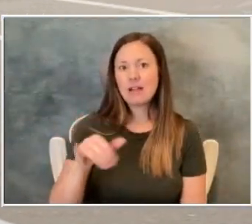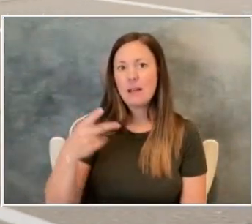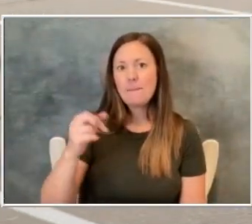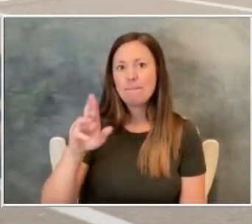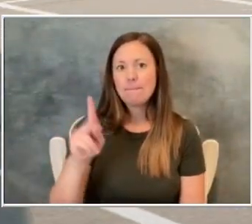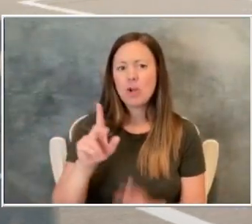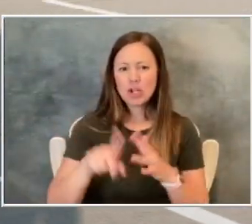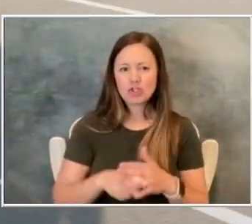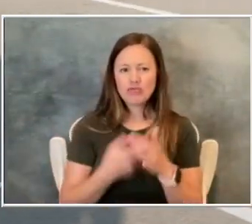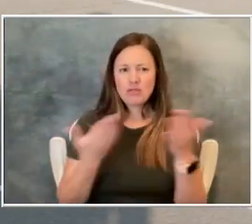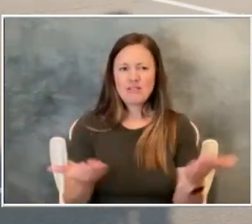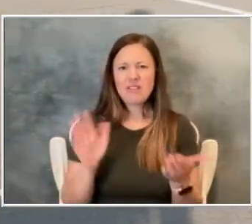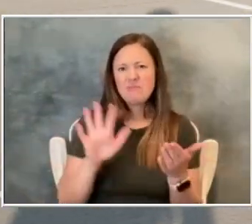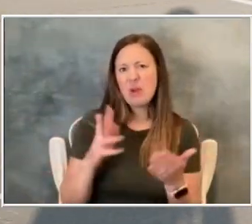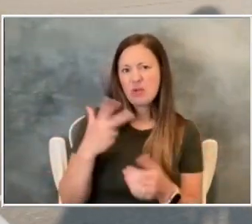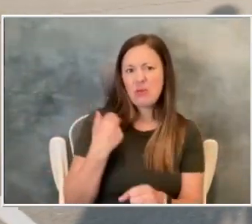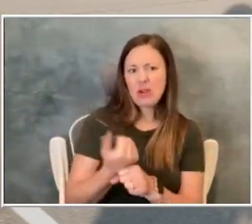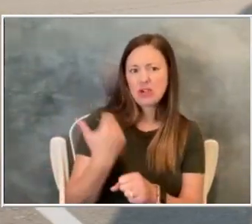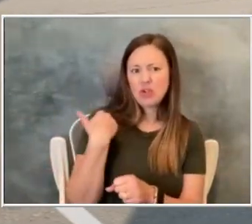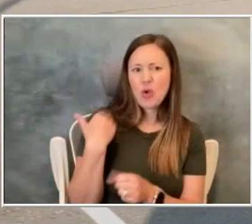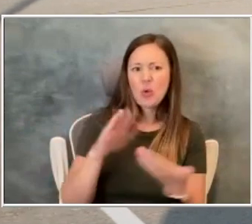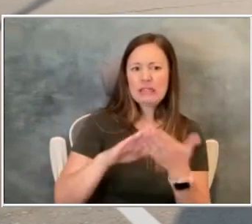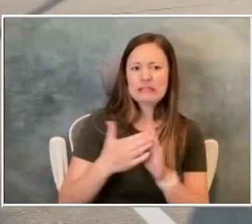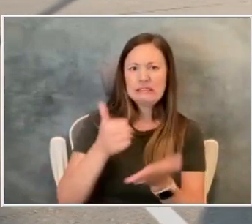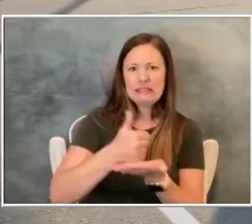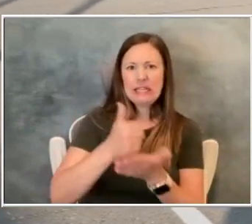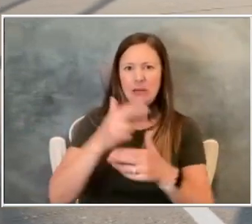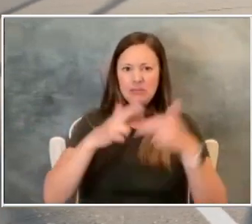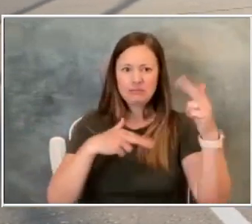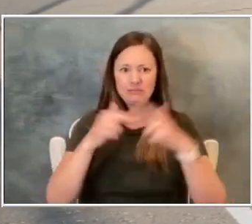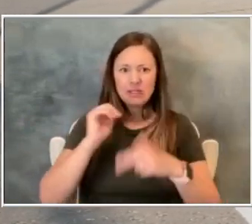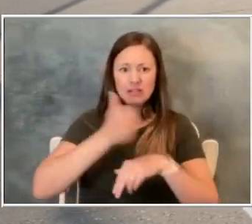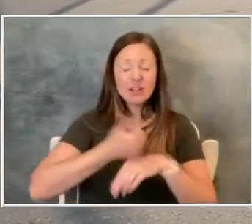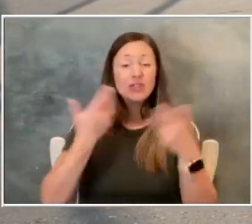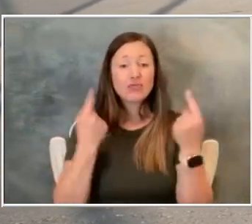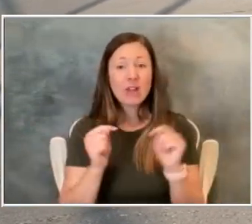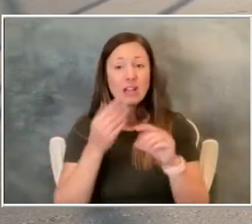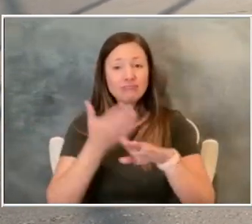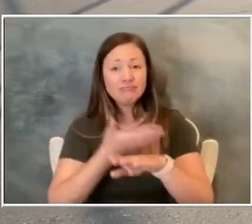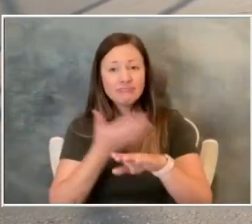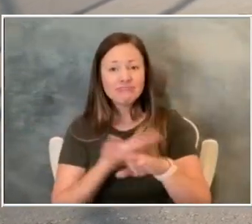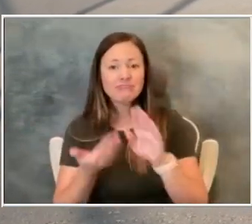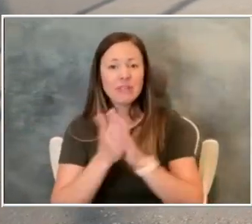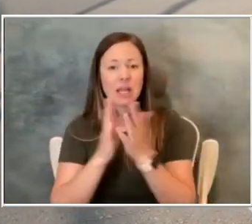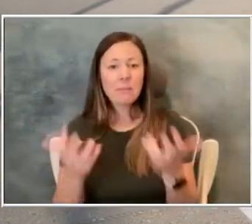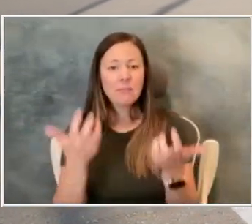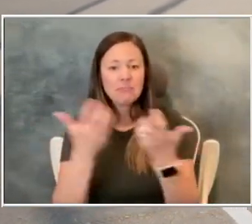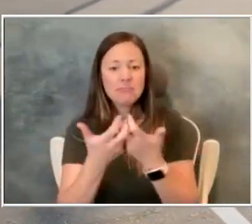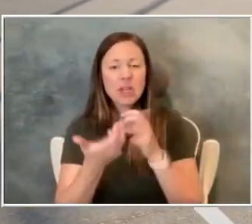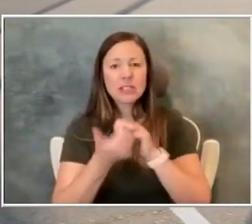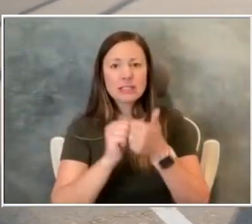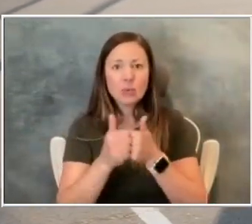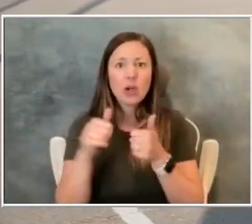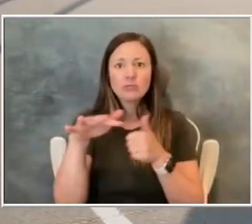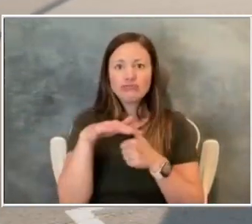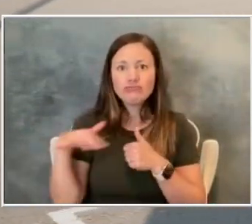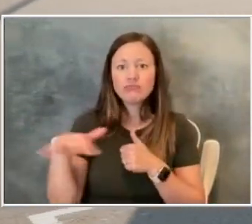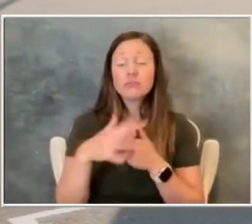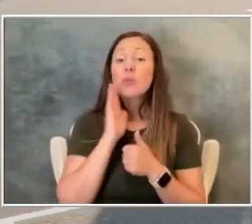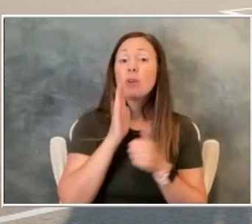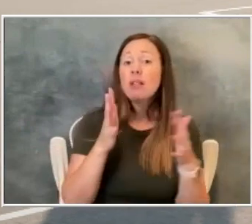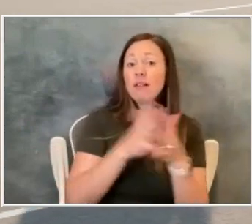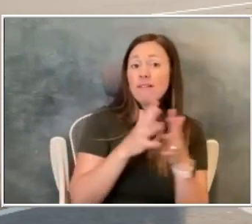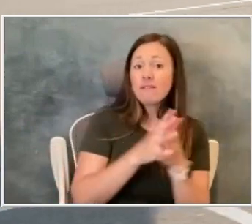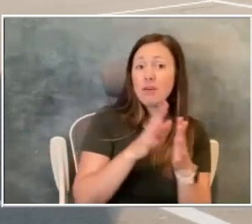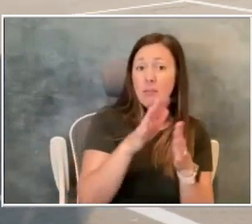ago. The city helped build it, and we're trying to make this into an adaptive sports, I guess you could say, mecca. We're going to put a football field hopefully in, and